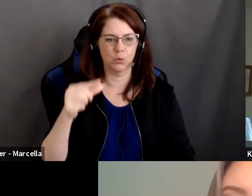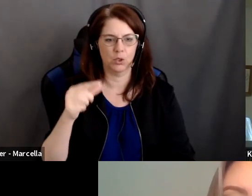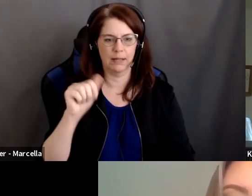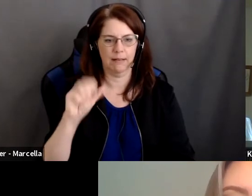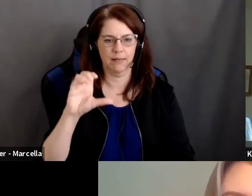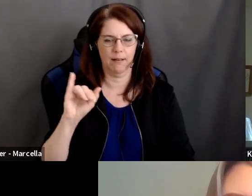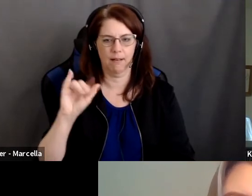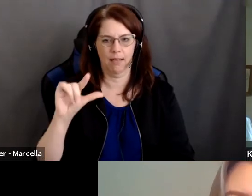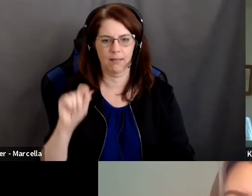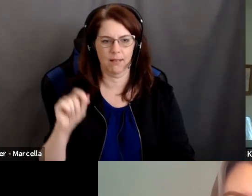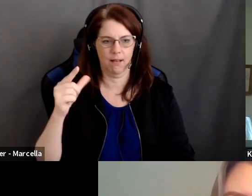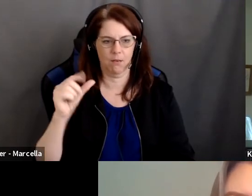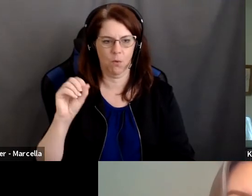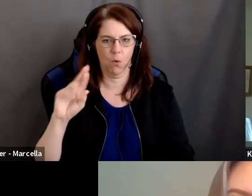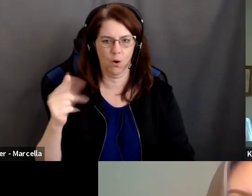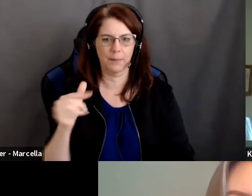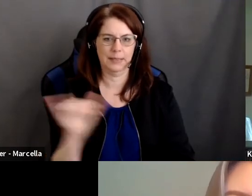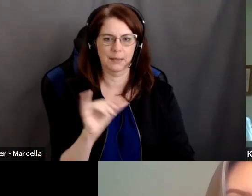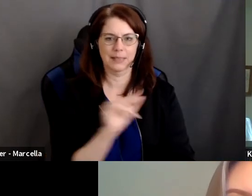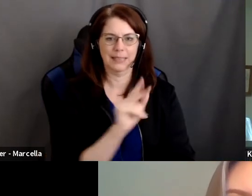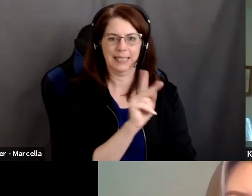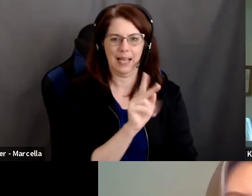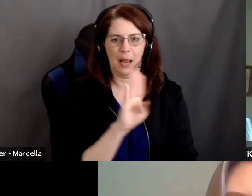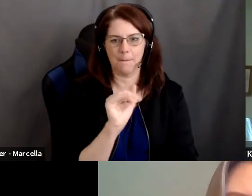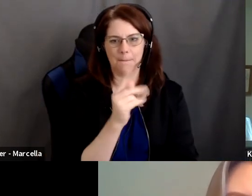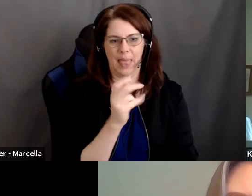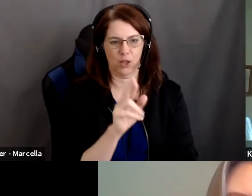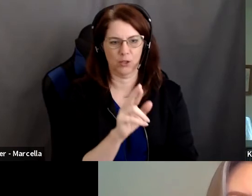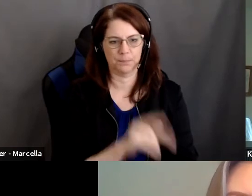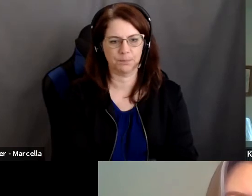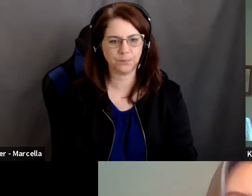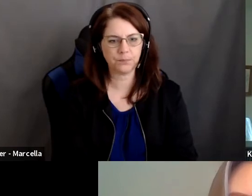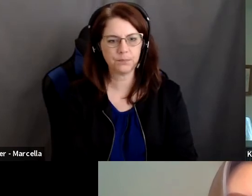jbaldwin@nwgacil.org. And Kathy's is the same, except it's